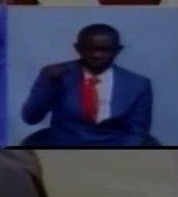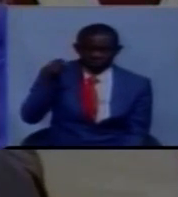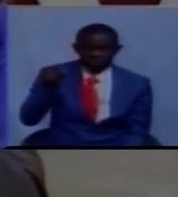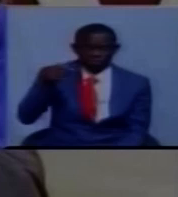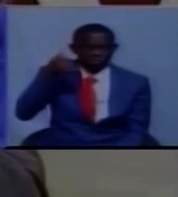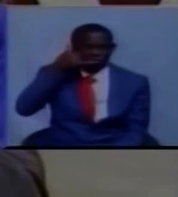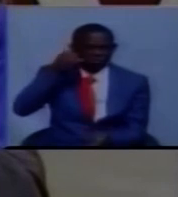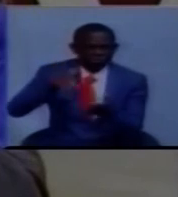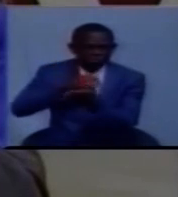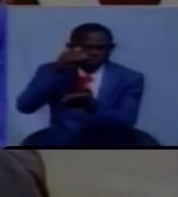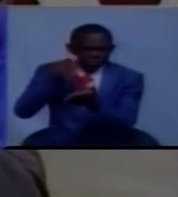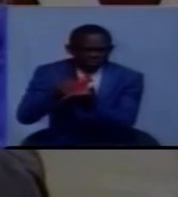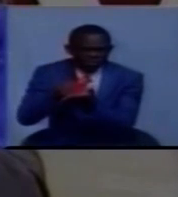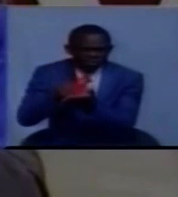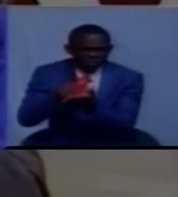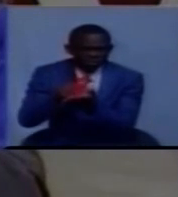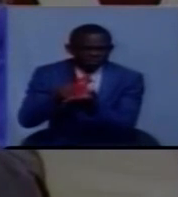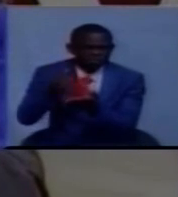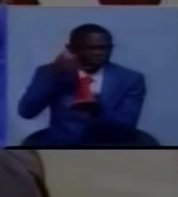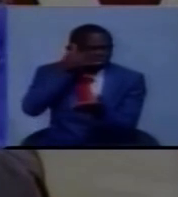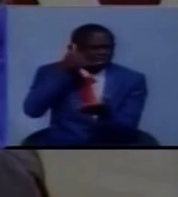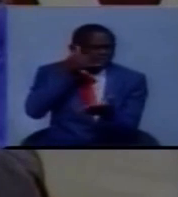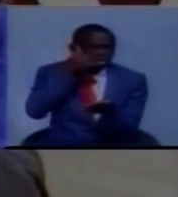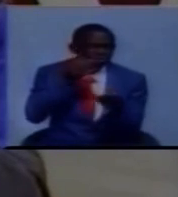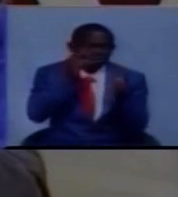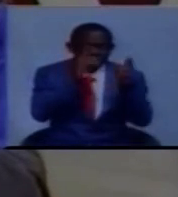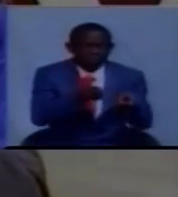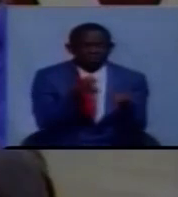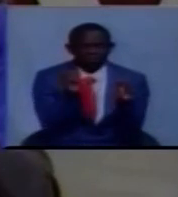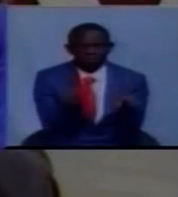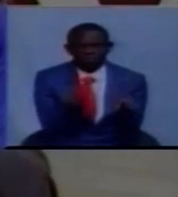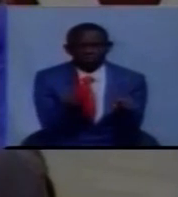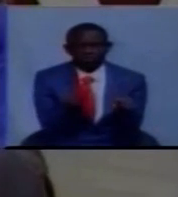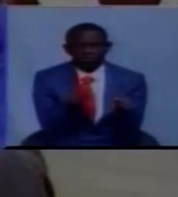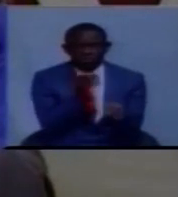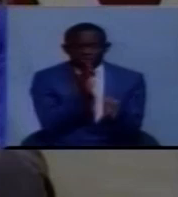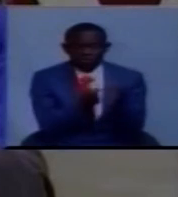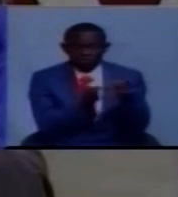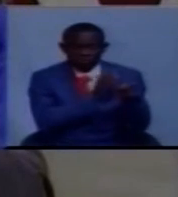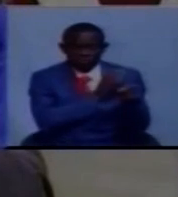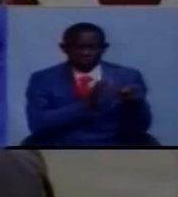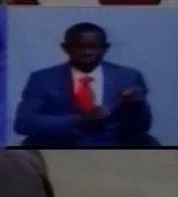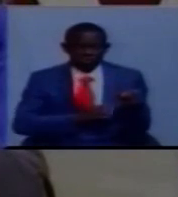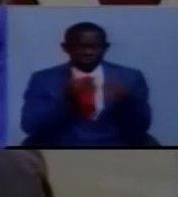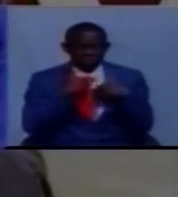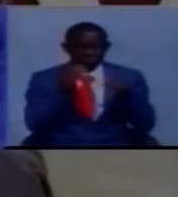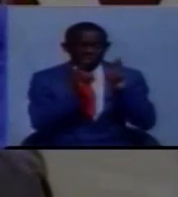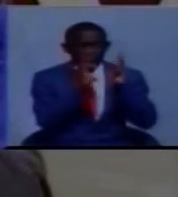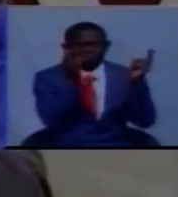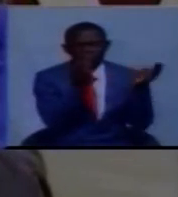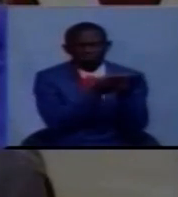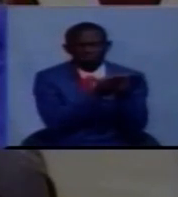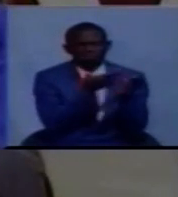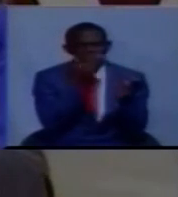be able to pick up a phone. If it is in an industry where there is a union, they will pick up a phone, speak to the union, the union will do the